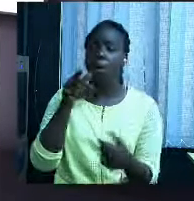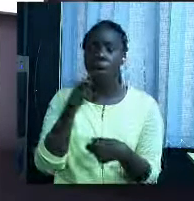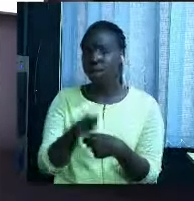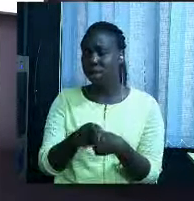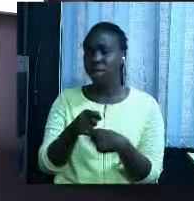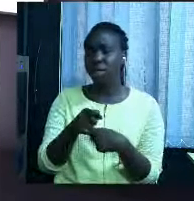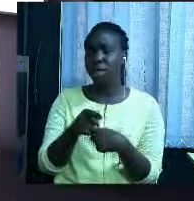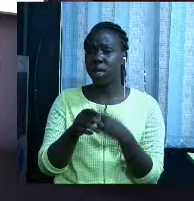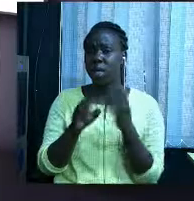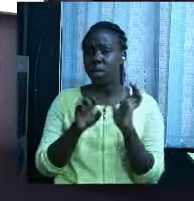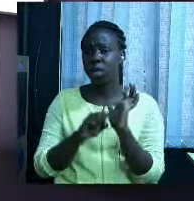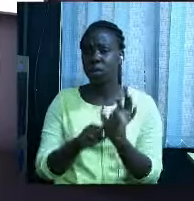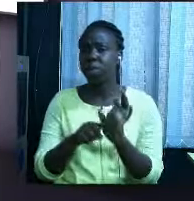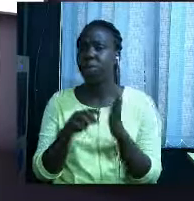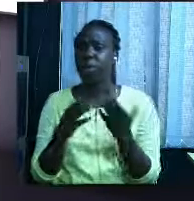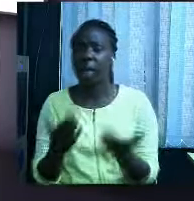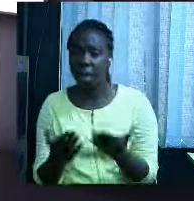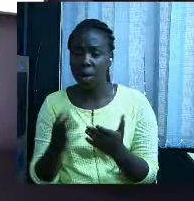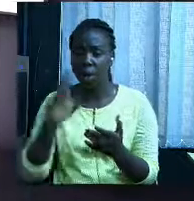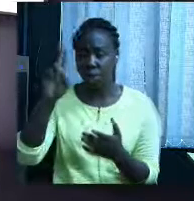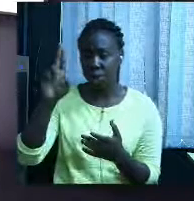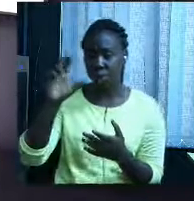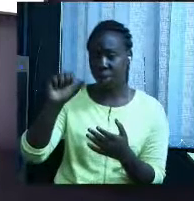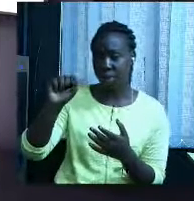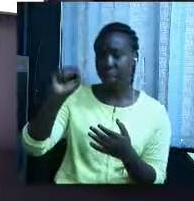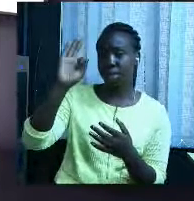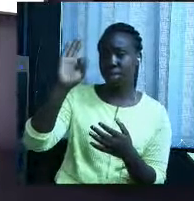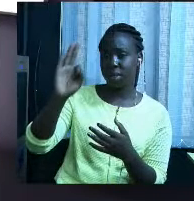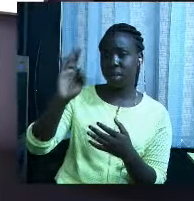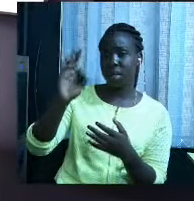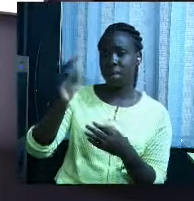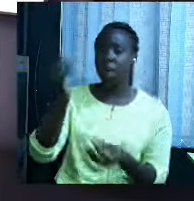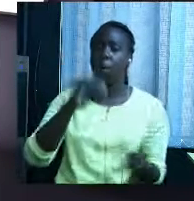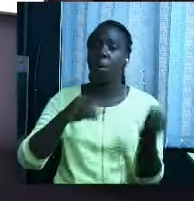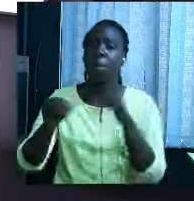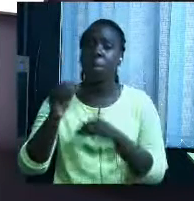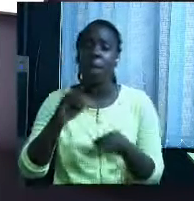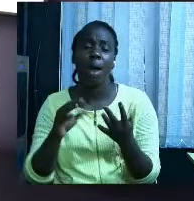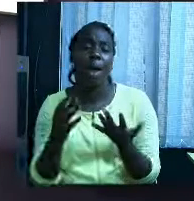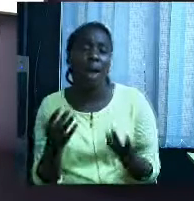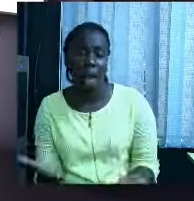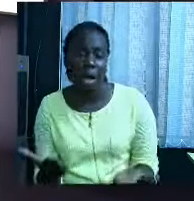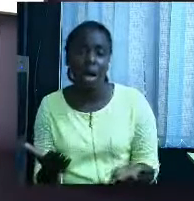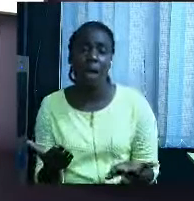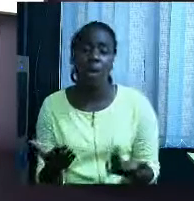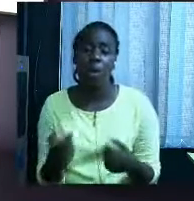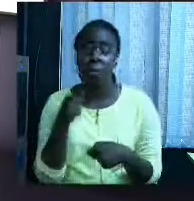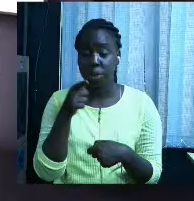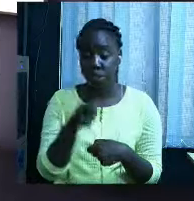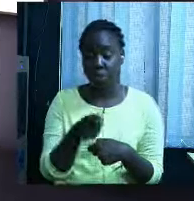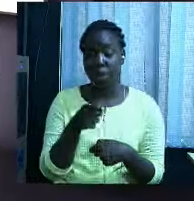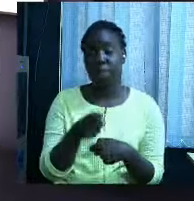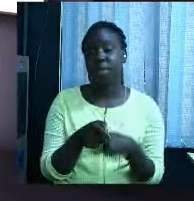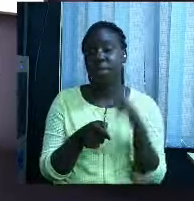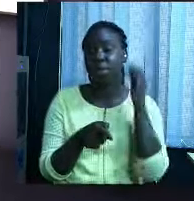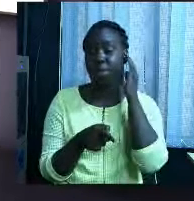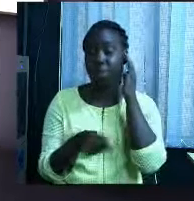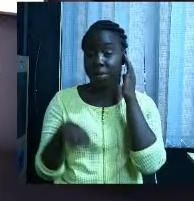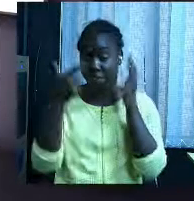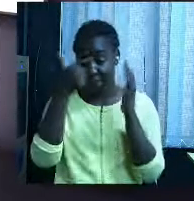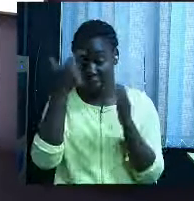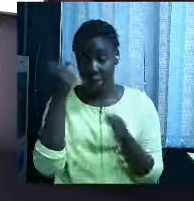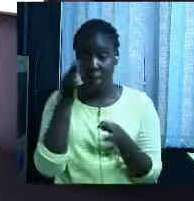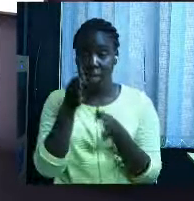how does USF actually contribute to laying of infrastructure at the county level? Because